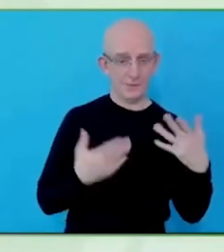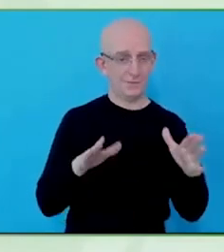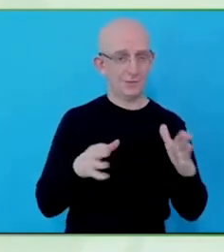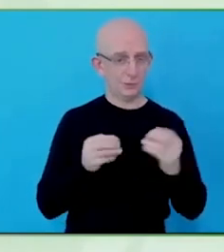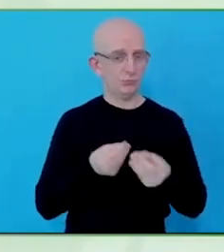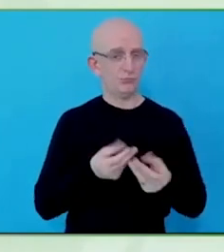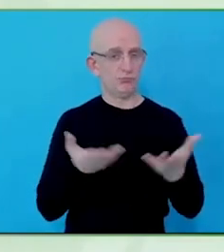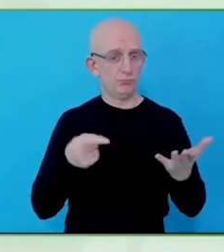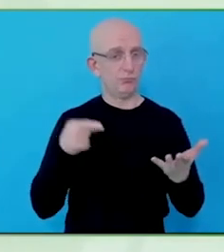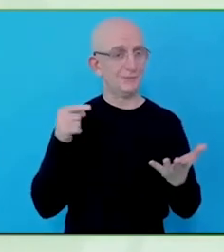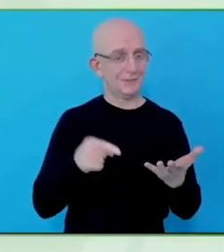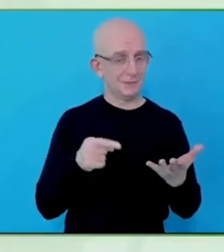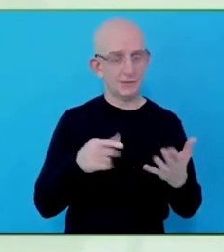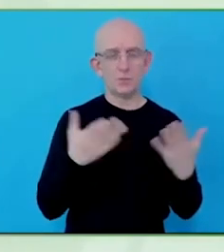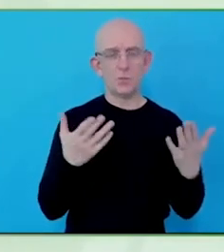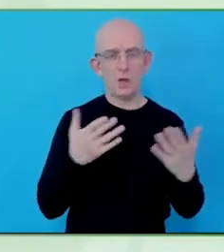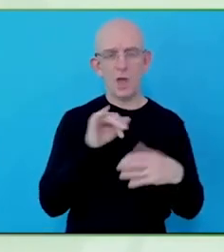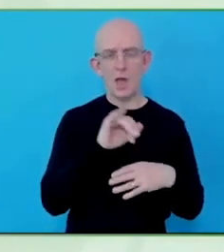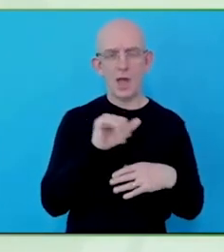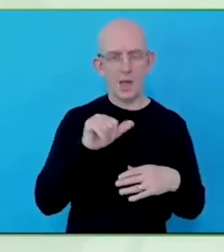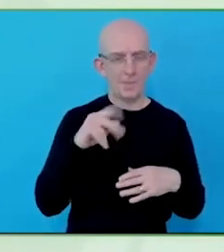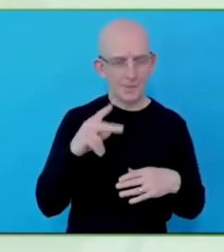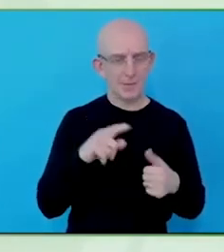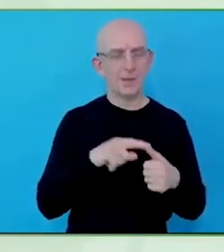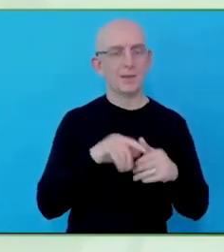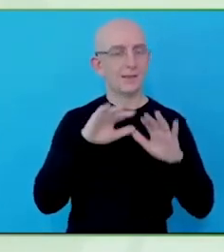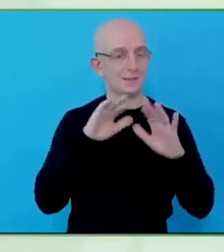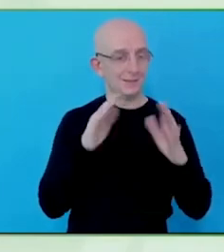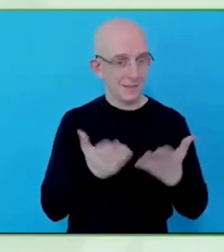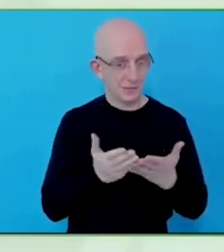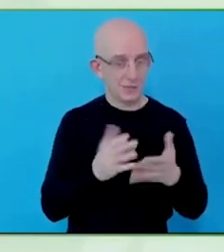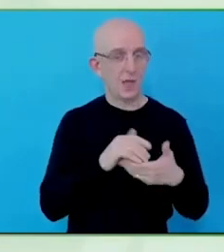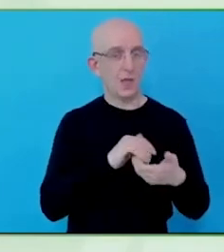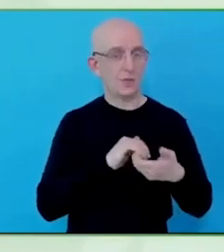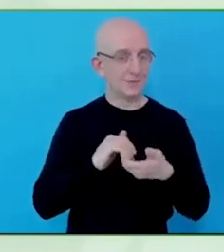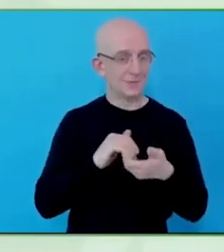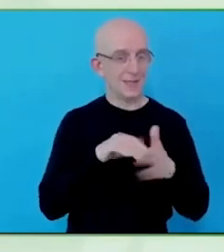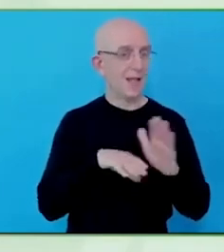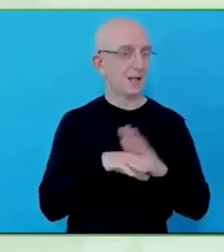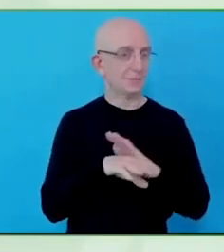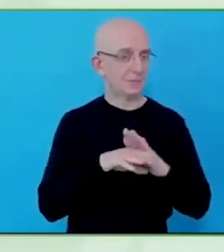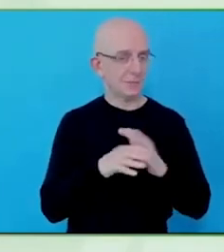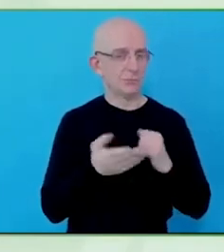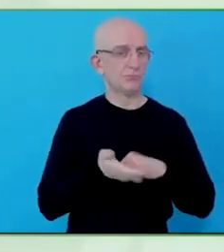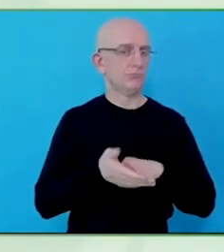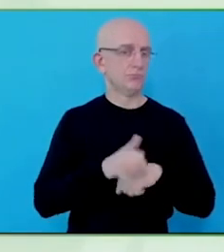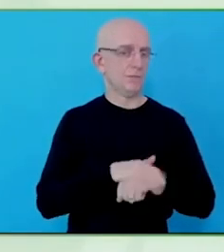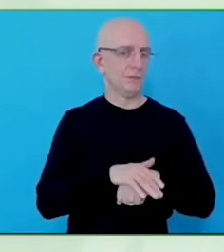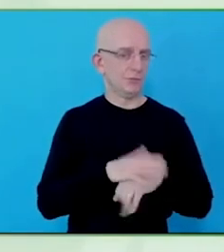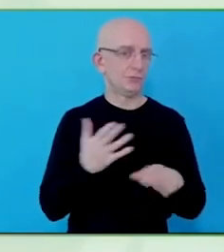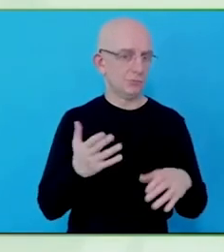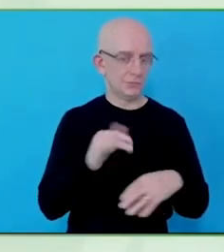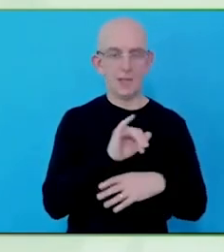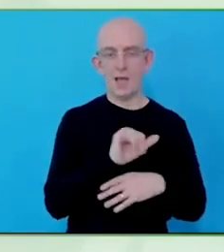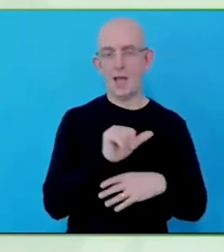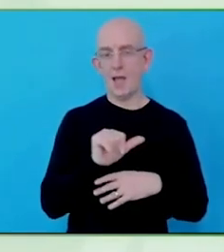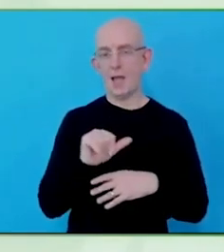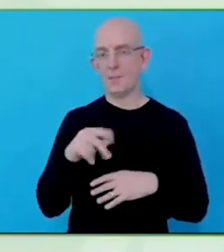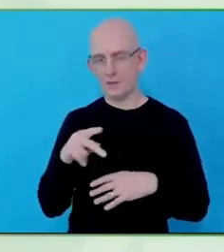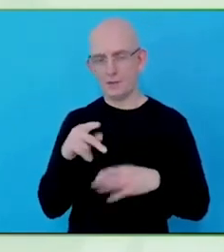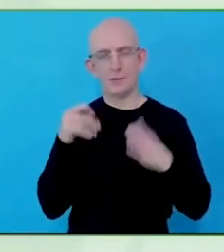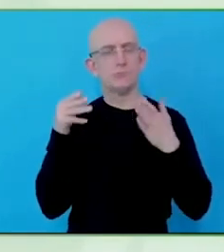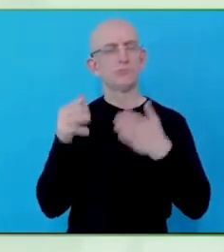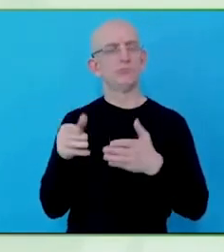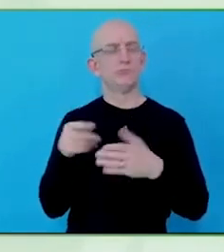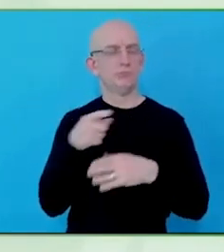on getting educated, getting information, getting orientation, right? Because we mentioned if you start out with it and you just Google it, you have